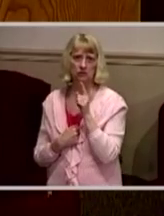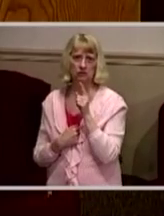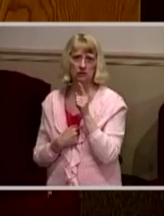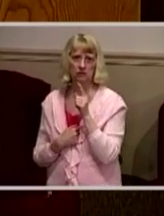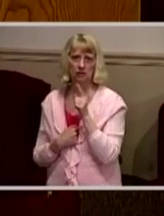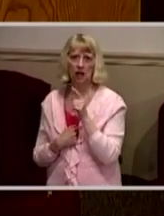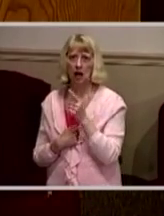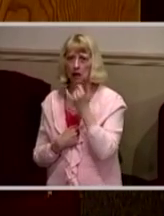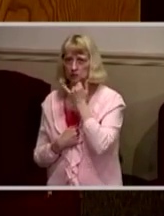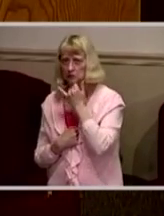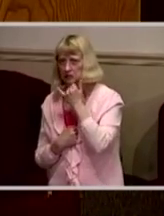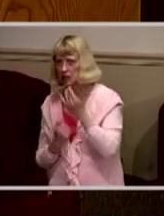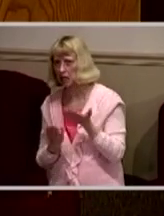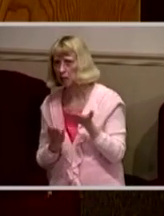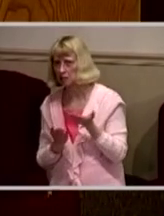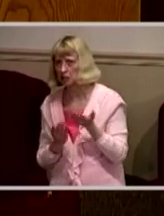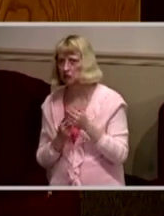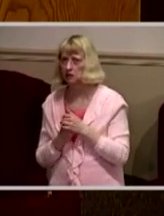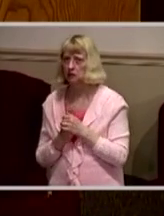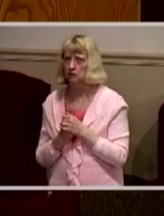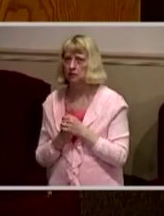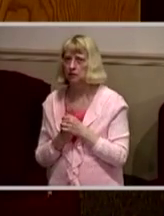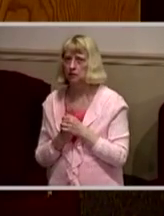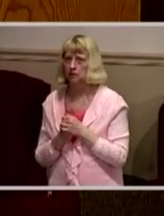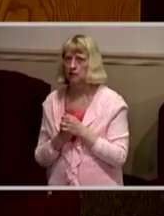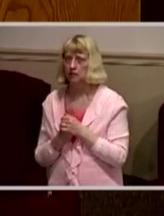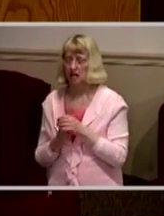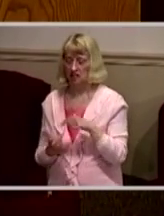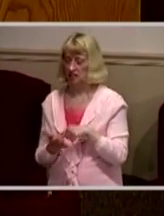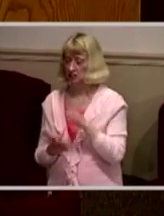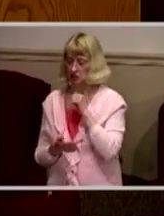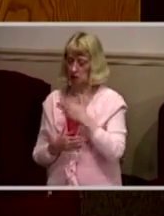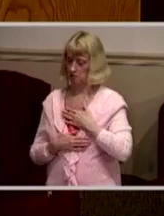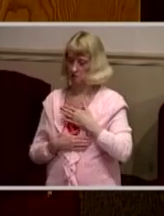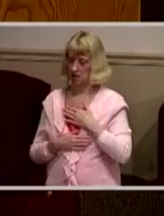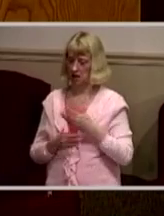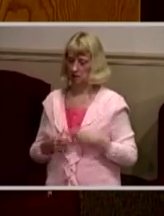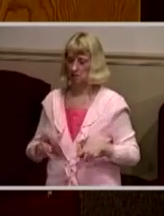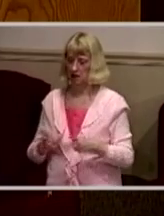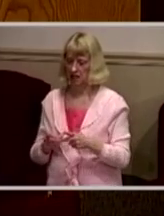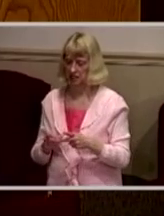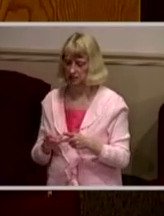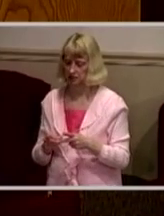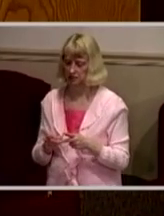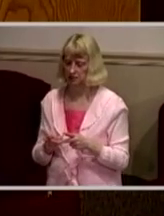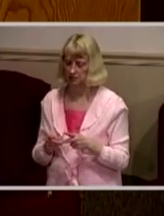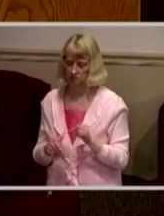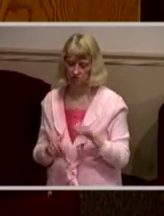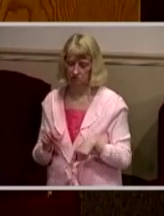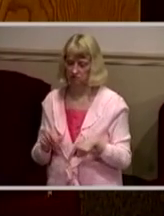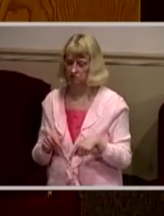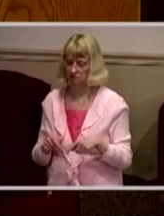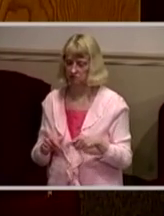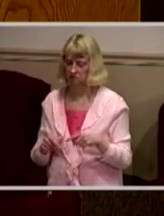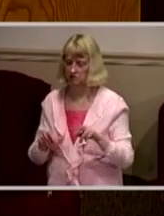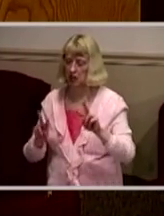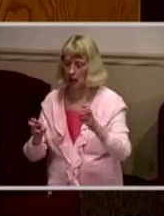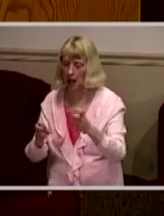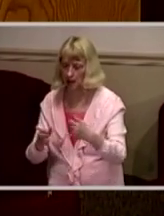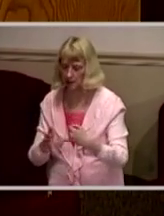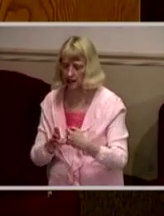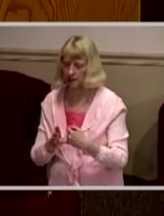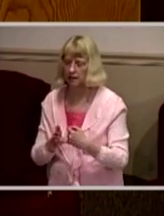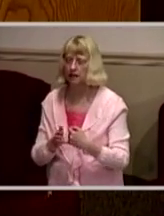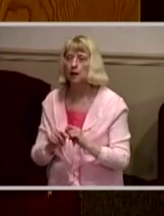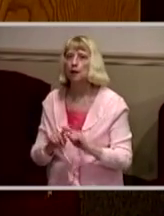here by mistake. I'm sure this is not my place because I have no claim to it. But if